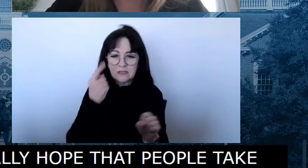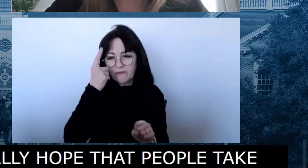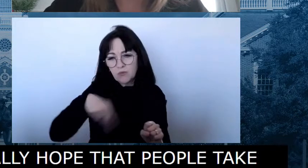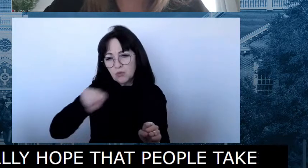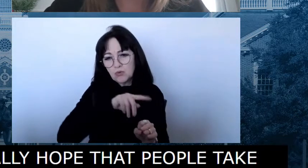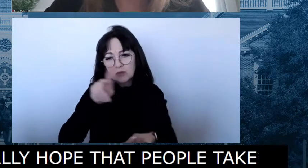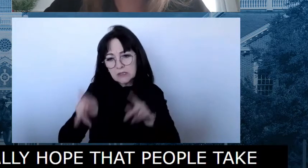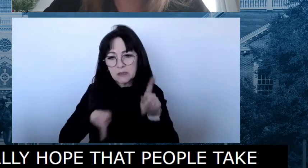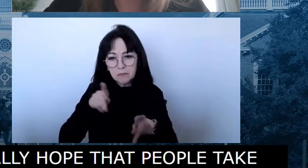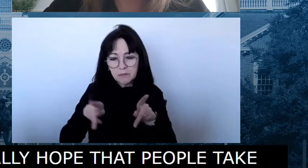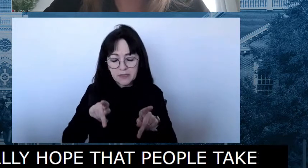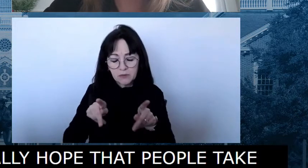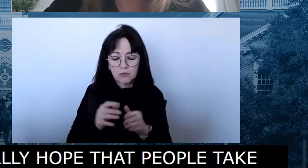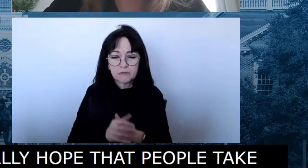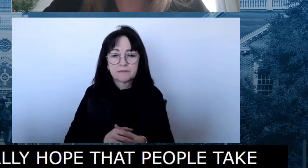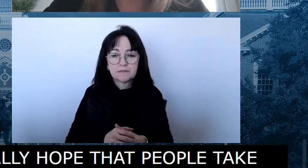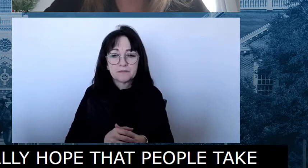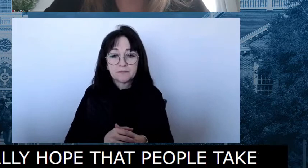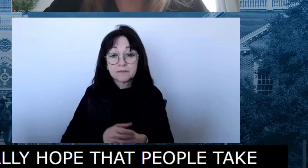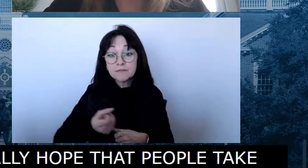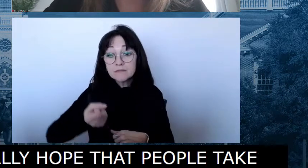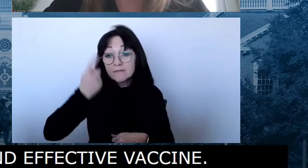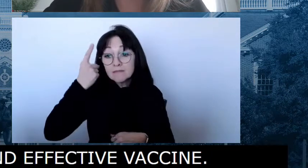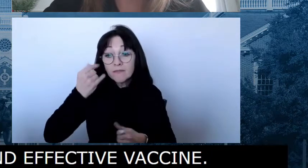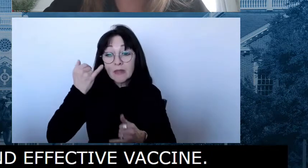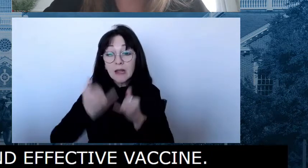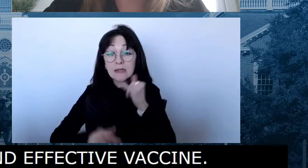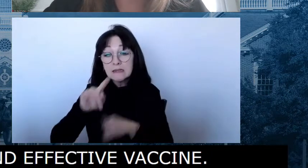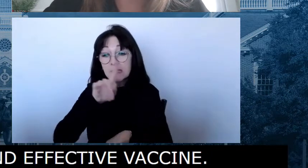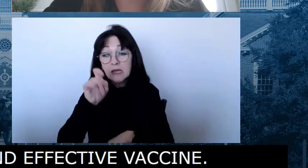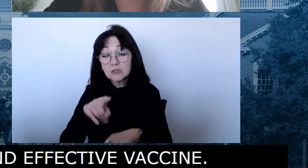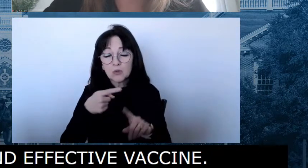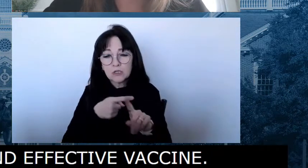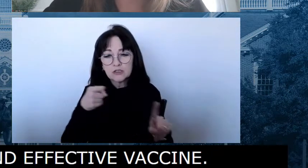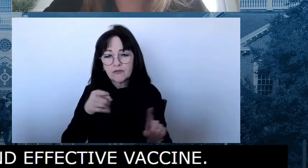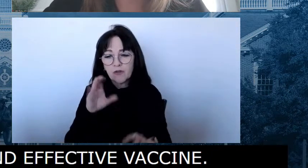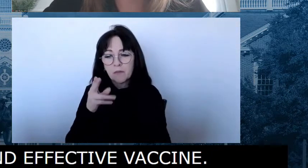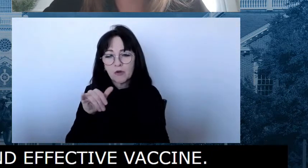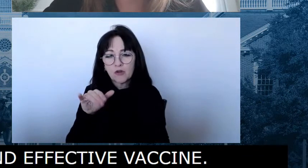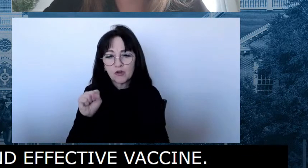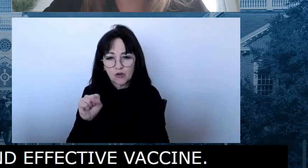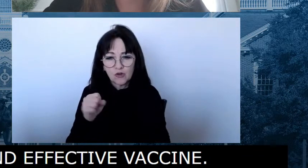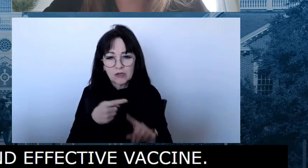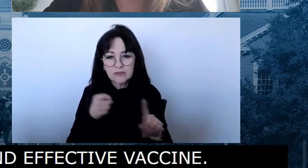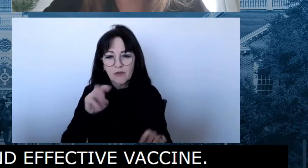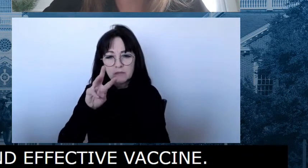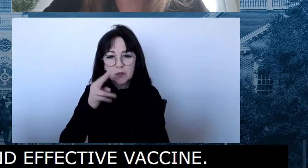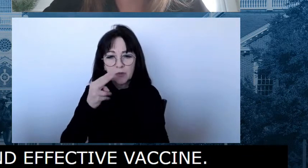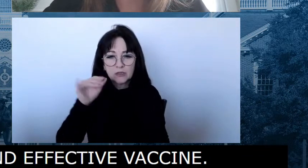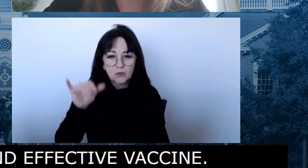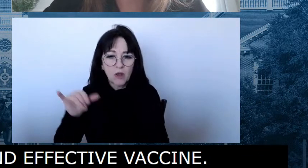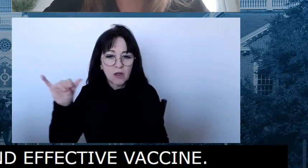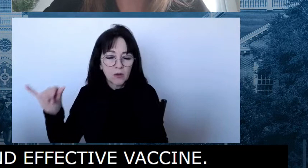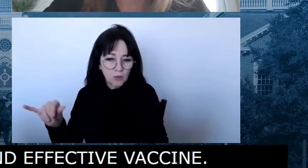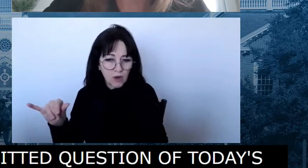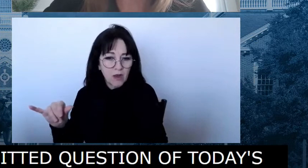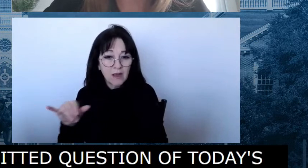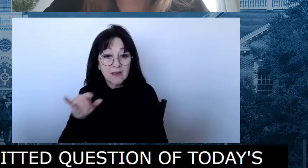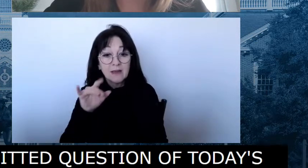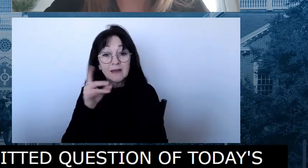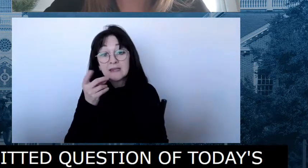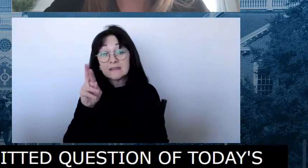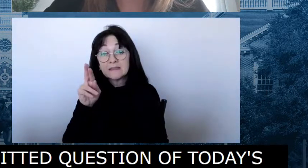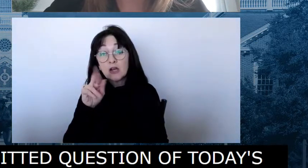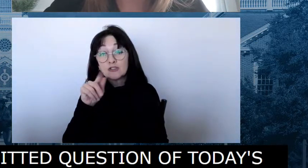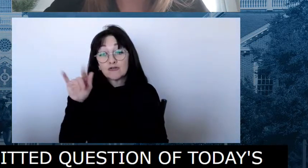And the last pre-submitted question of today's briefing is from Chris Barish of WHYY. Dr. Rattay, I believe this is a